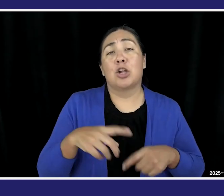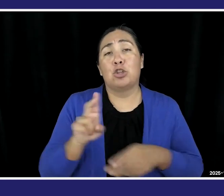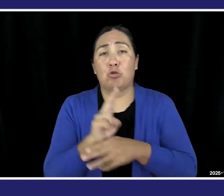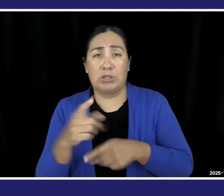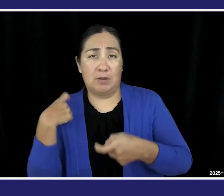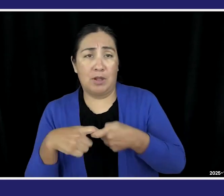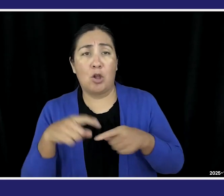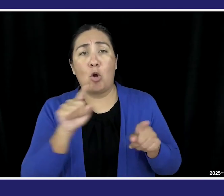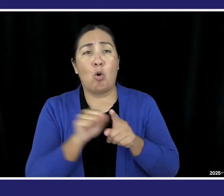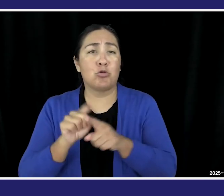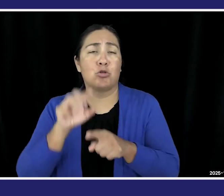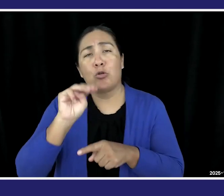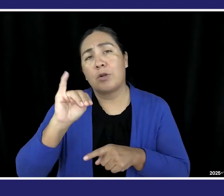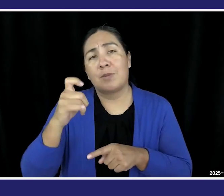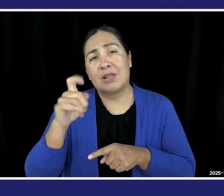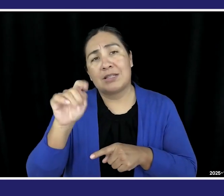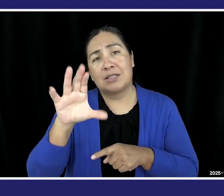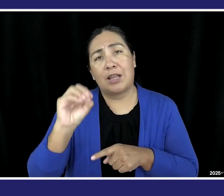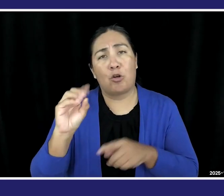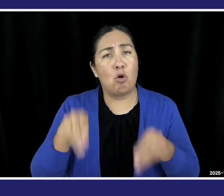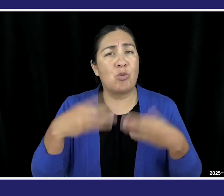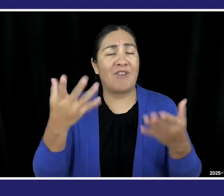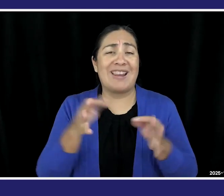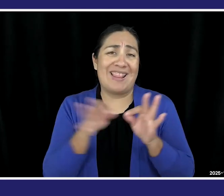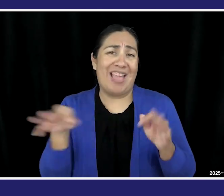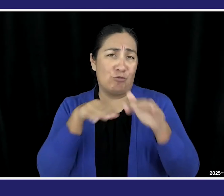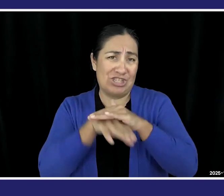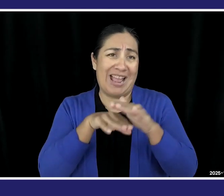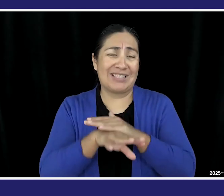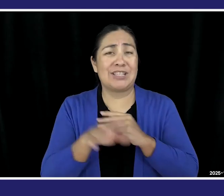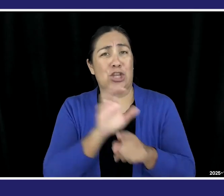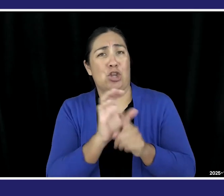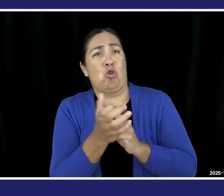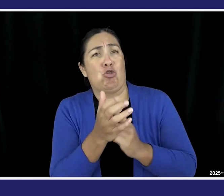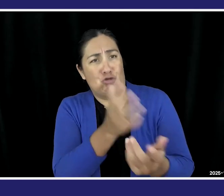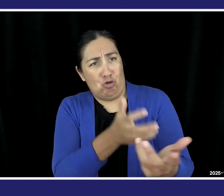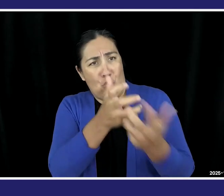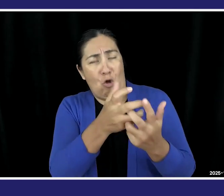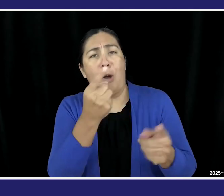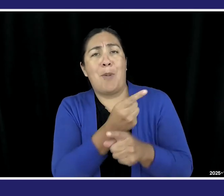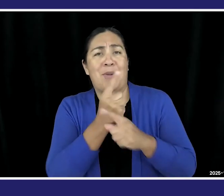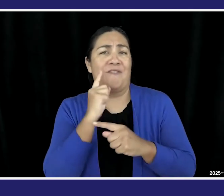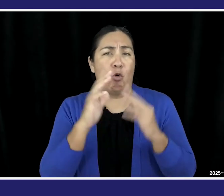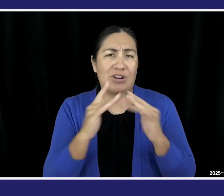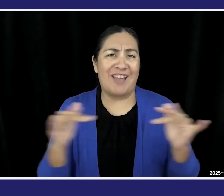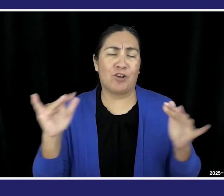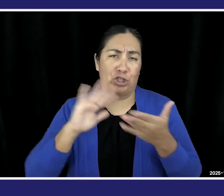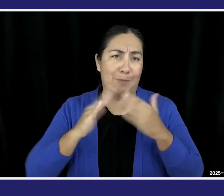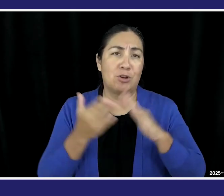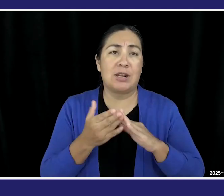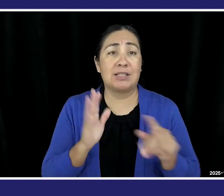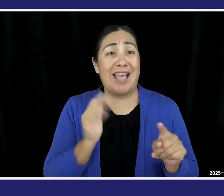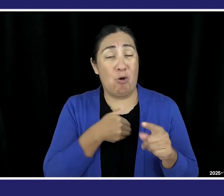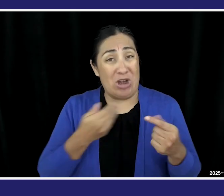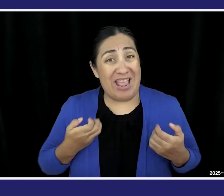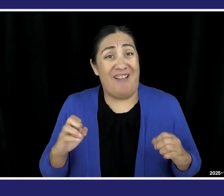continue. And our strength actually has been in crisis when we are helping with urgent and emergency